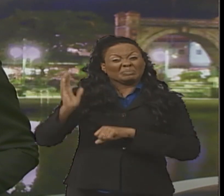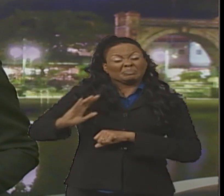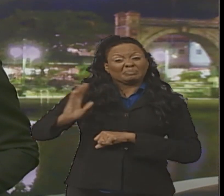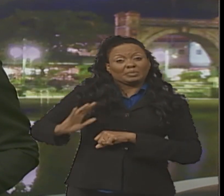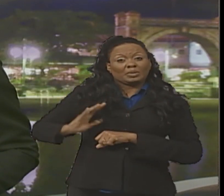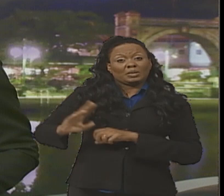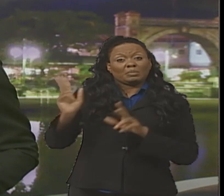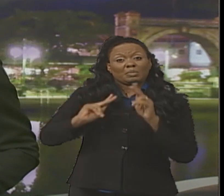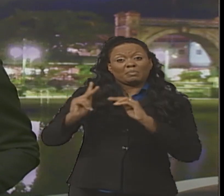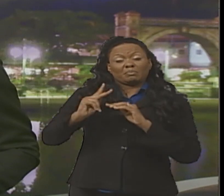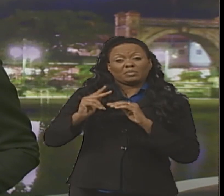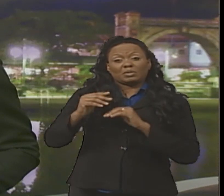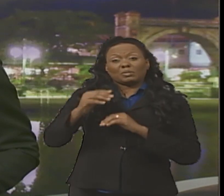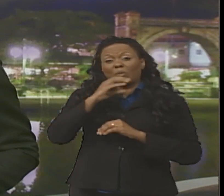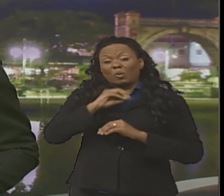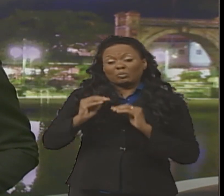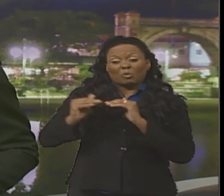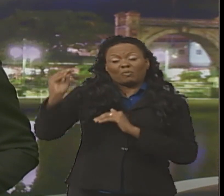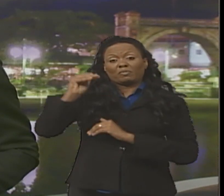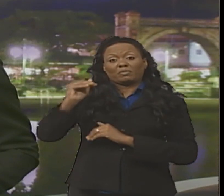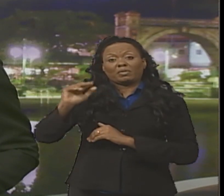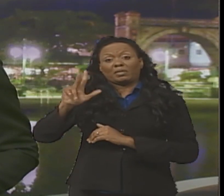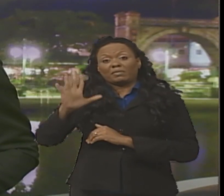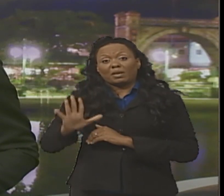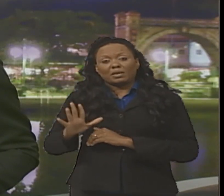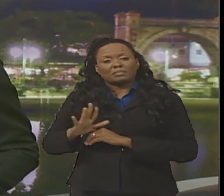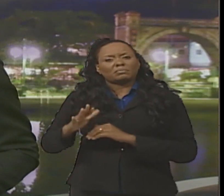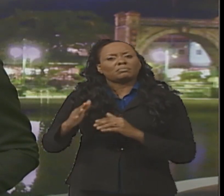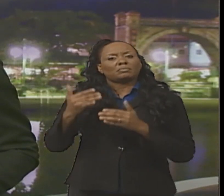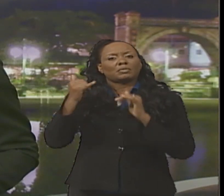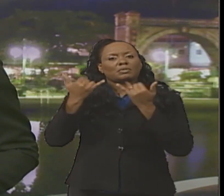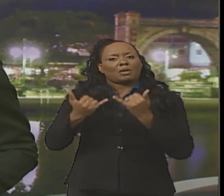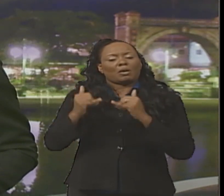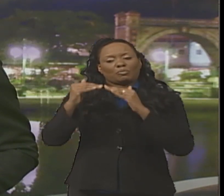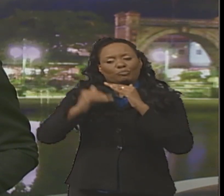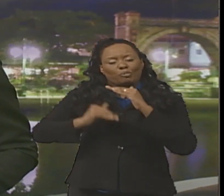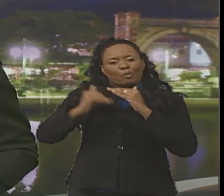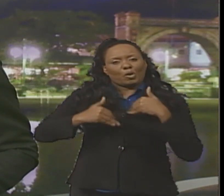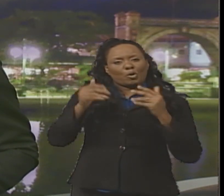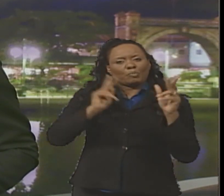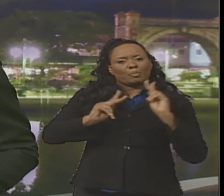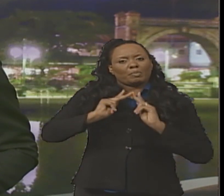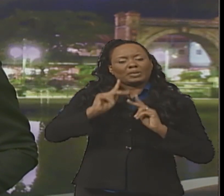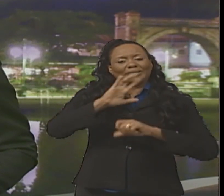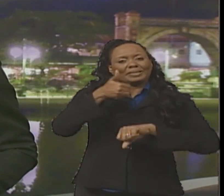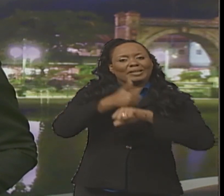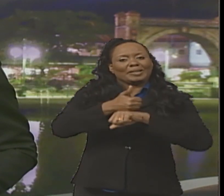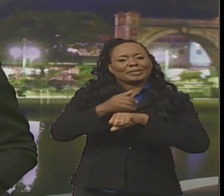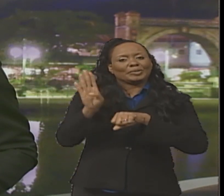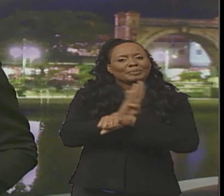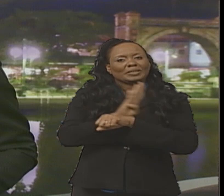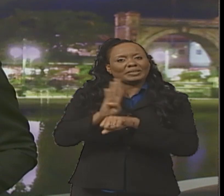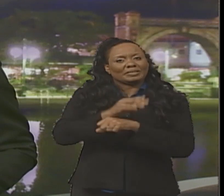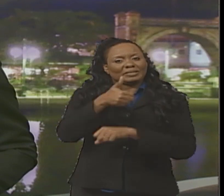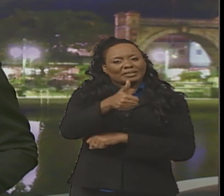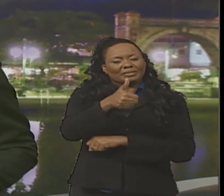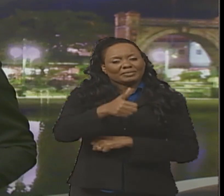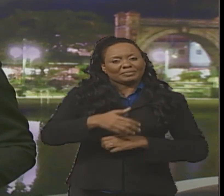the age of 35, a lot more young people are now seeing entrepreneurship as a viable career option.